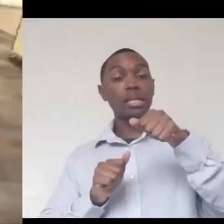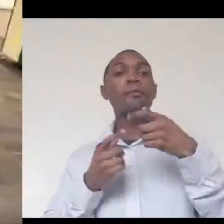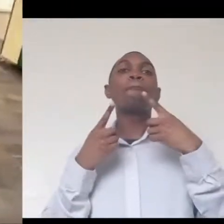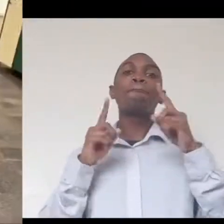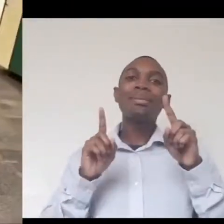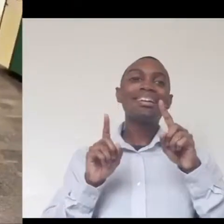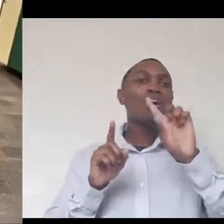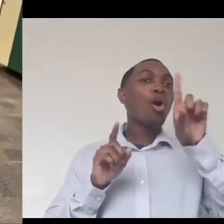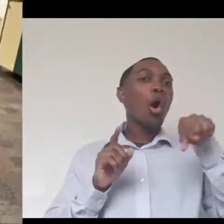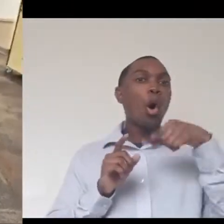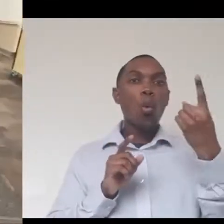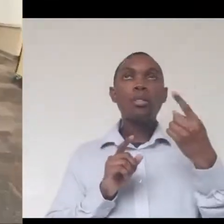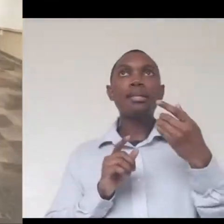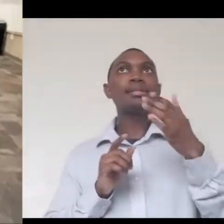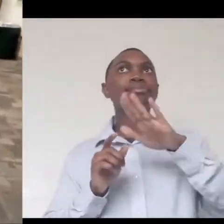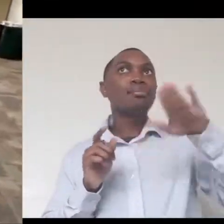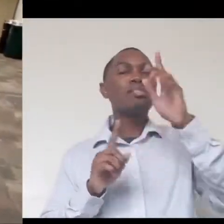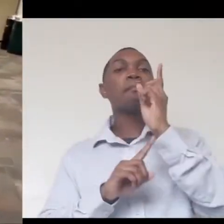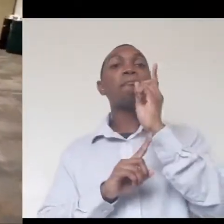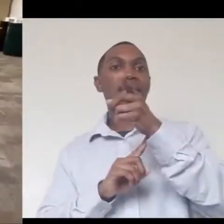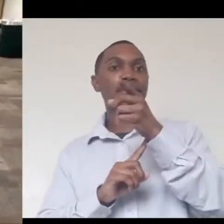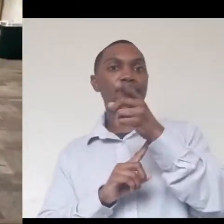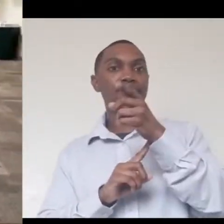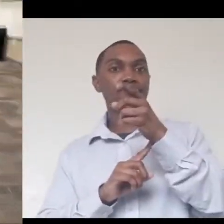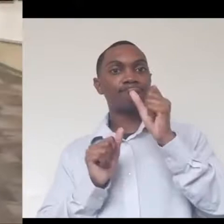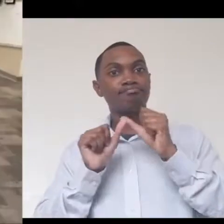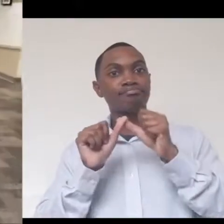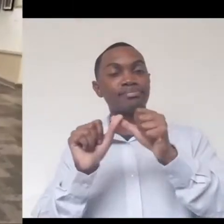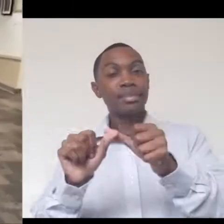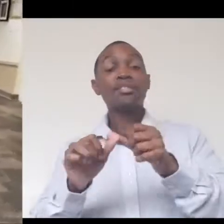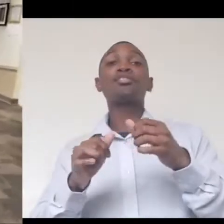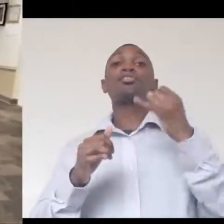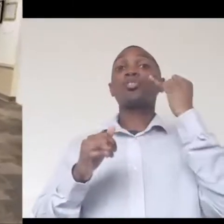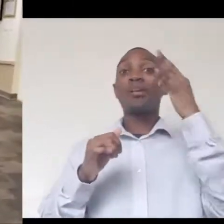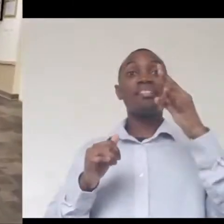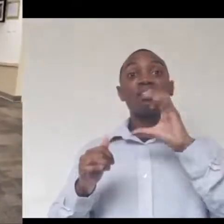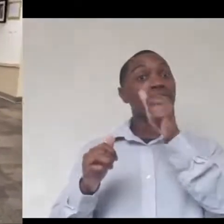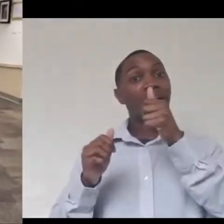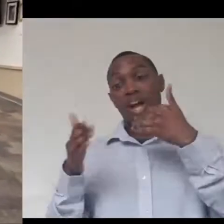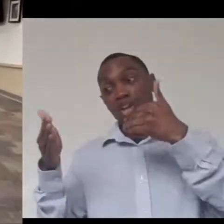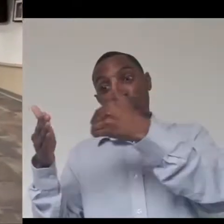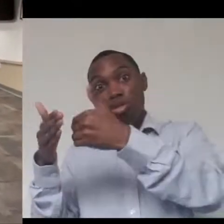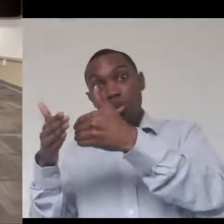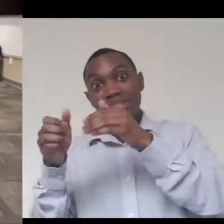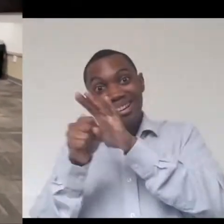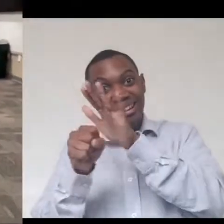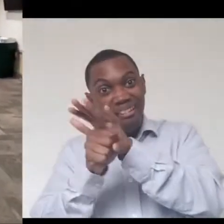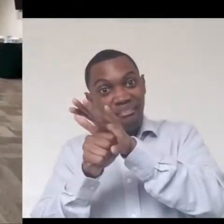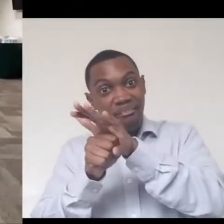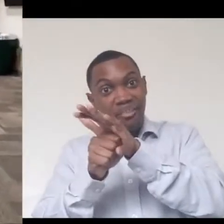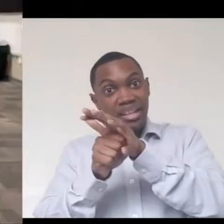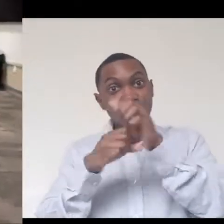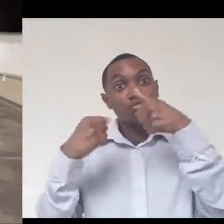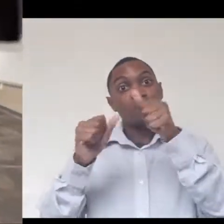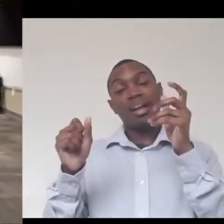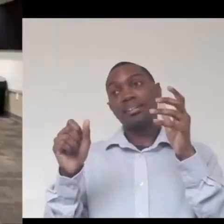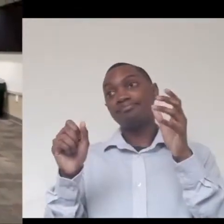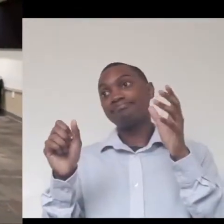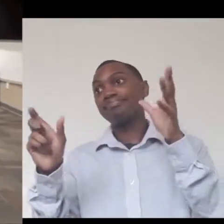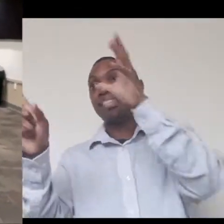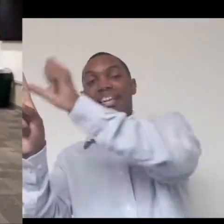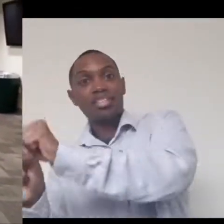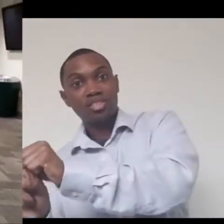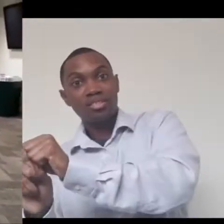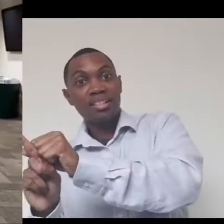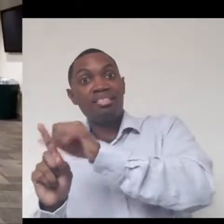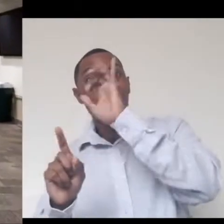for about a minute. So if they did not get close enough to their prey in order to catch it in that 1 minute, then they're gonna